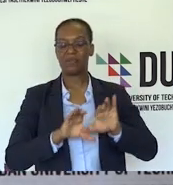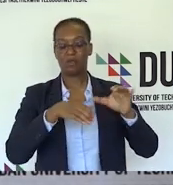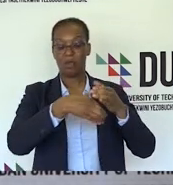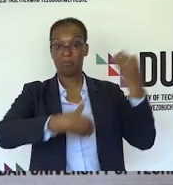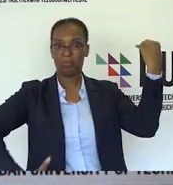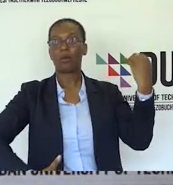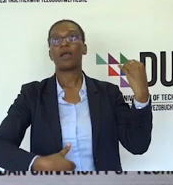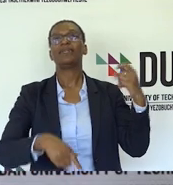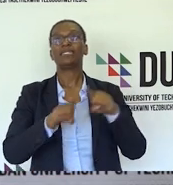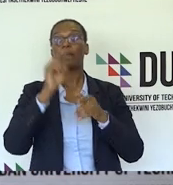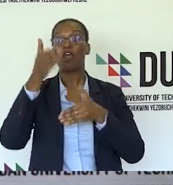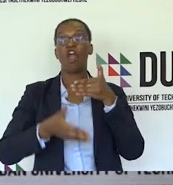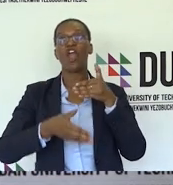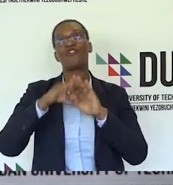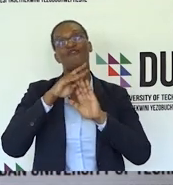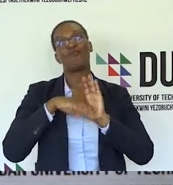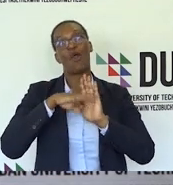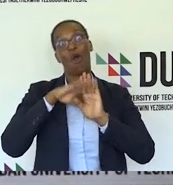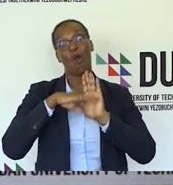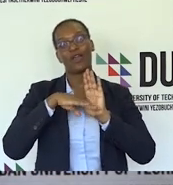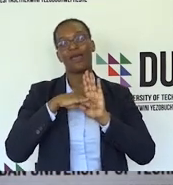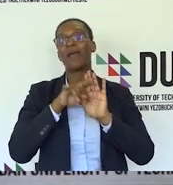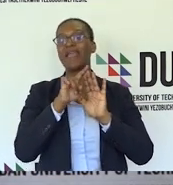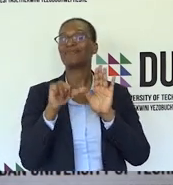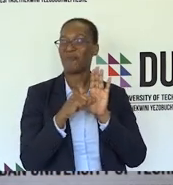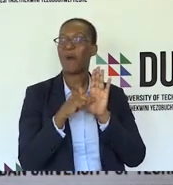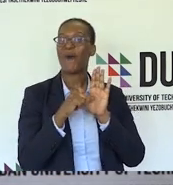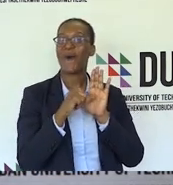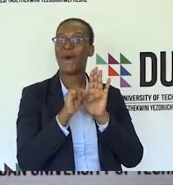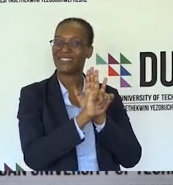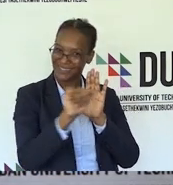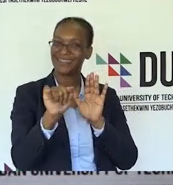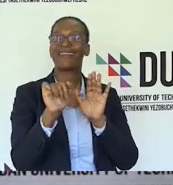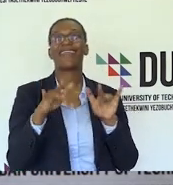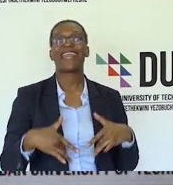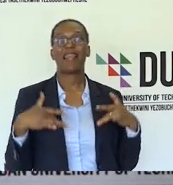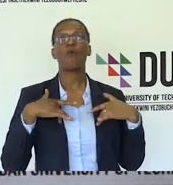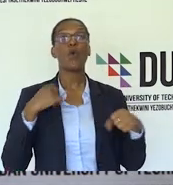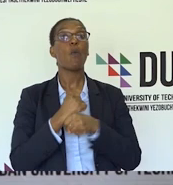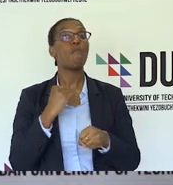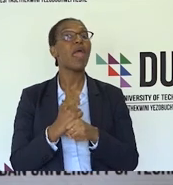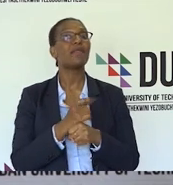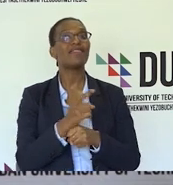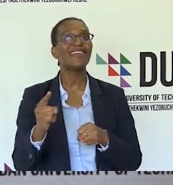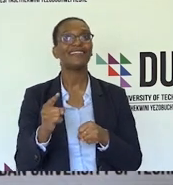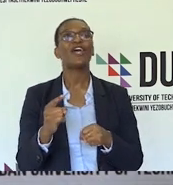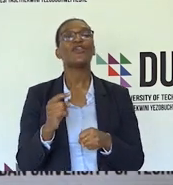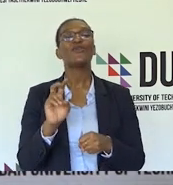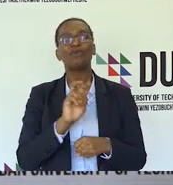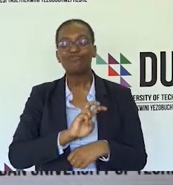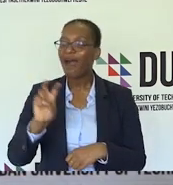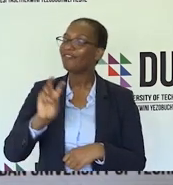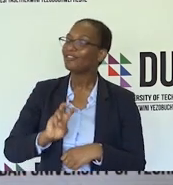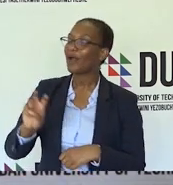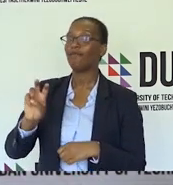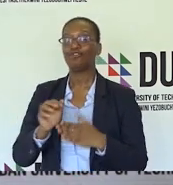a degree at the end of your program will be as potent as you would have made it to be as you traveled